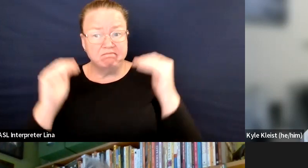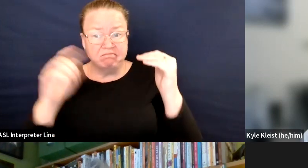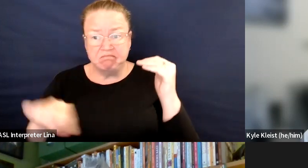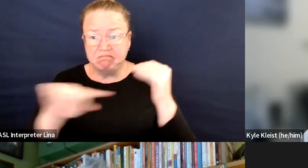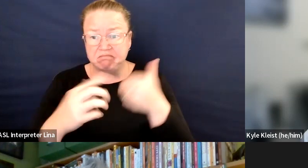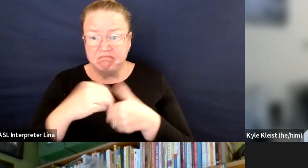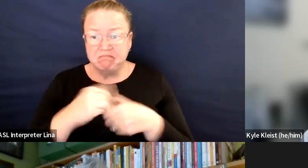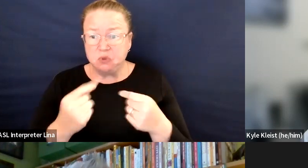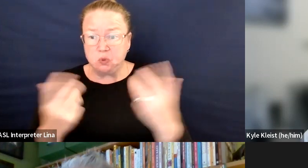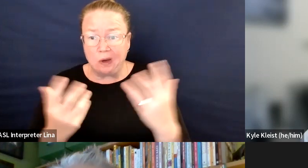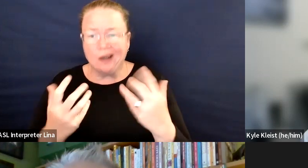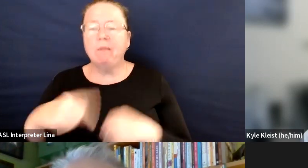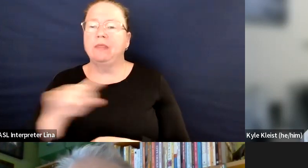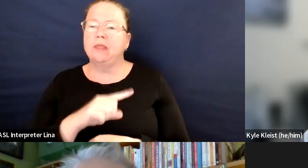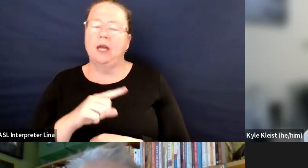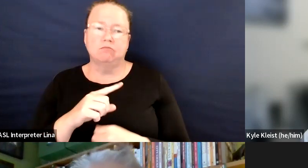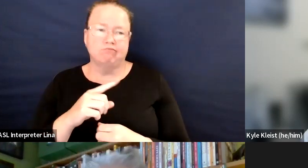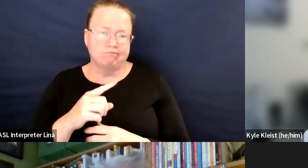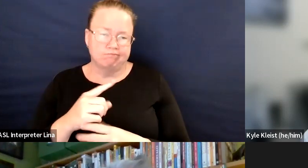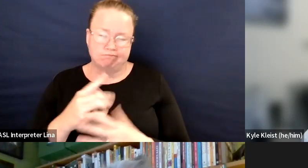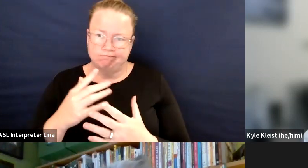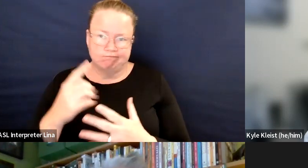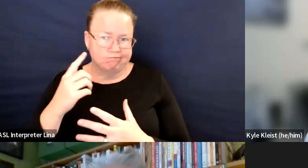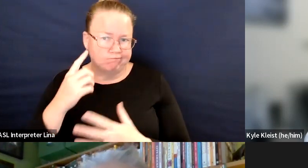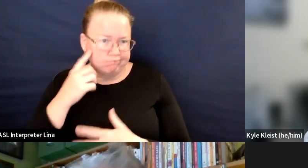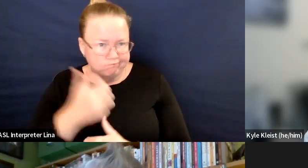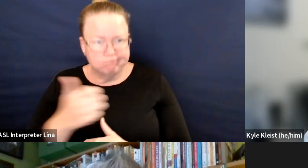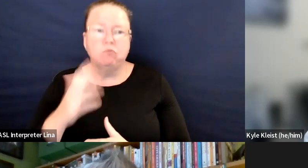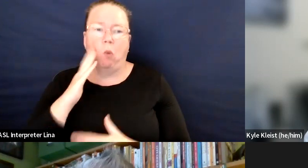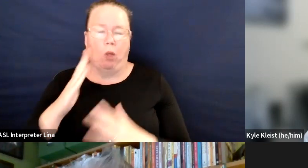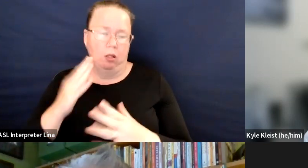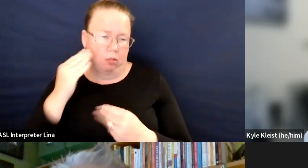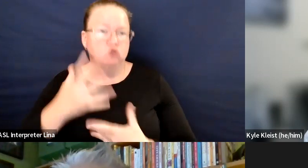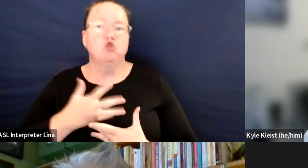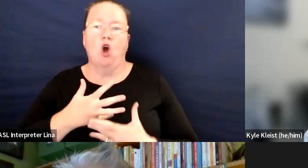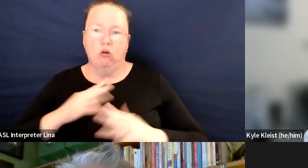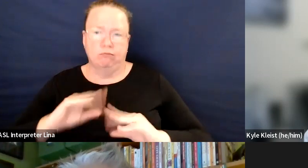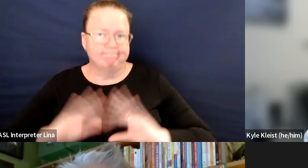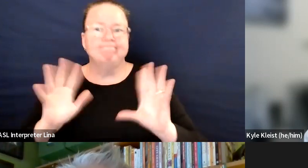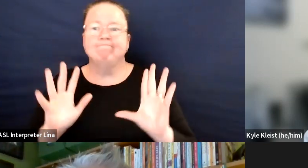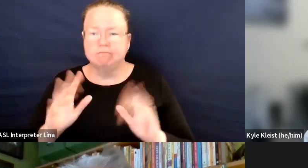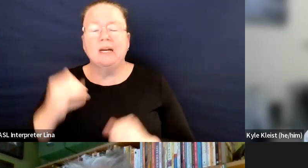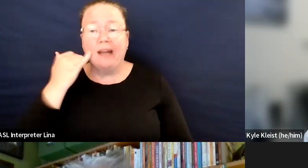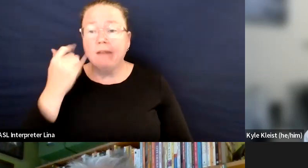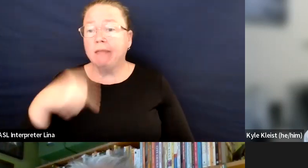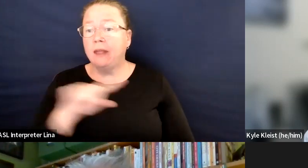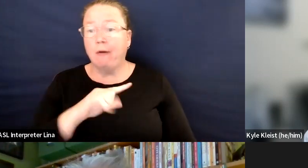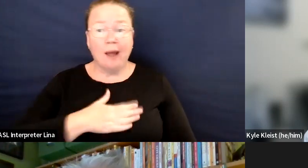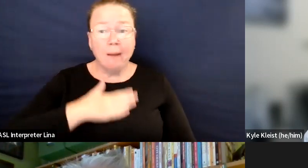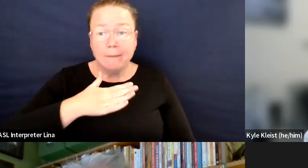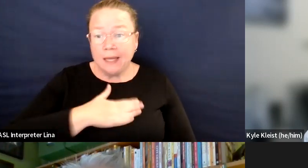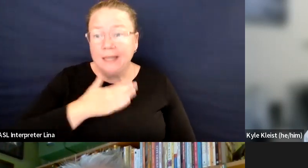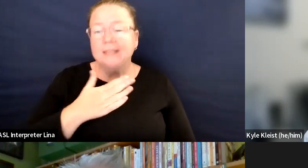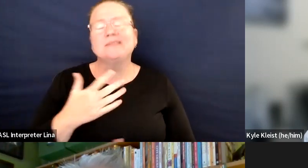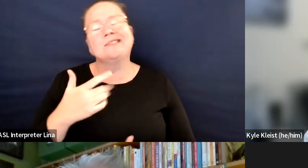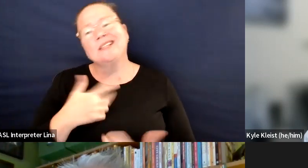and they're very vocal with just letting us know, kind of, if they're happy. We